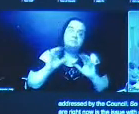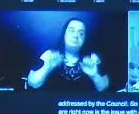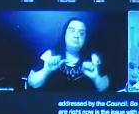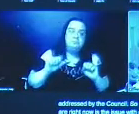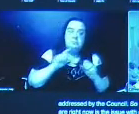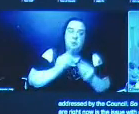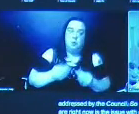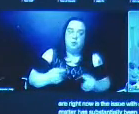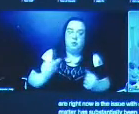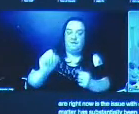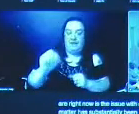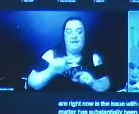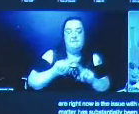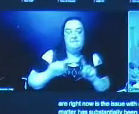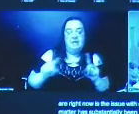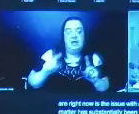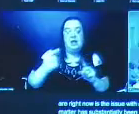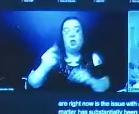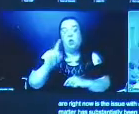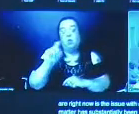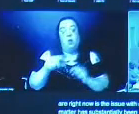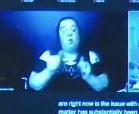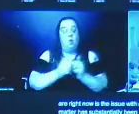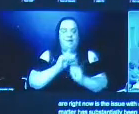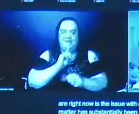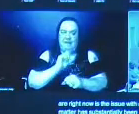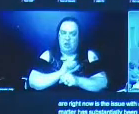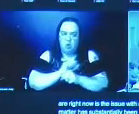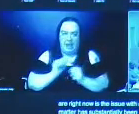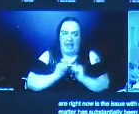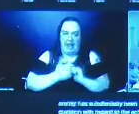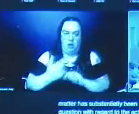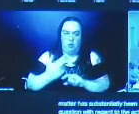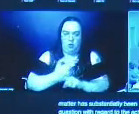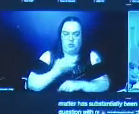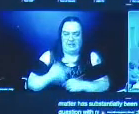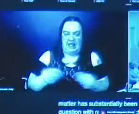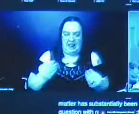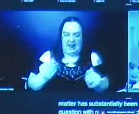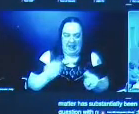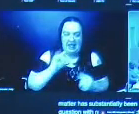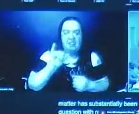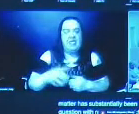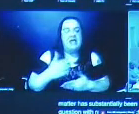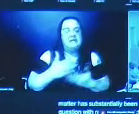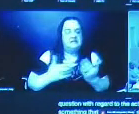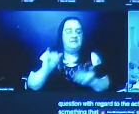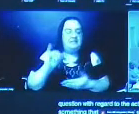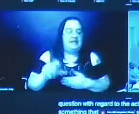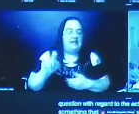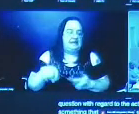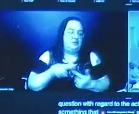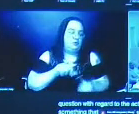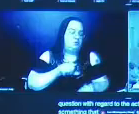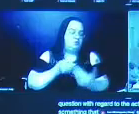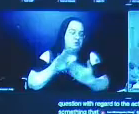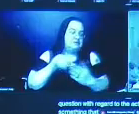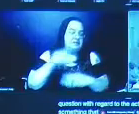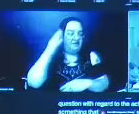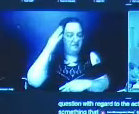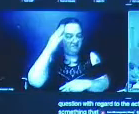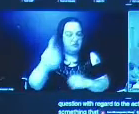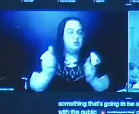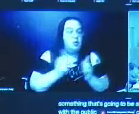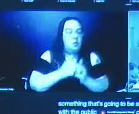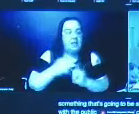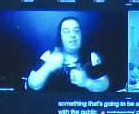the question with regard to the actual use of the land is something that's going to be addressed in the future with the public and also council. So I wanted to make